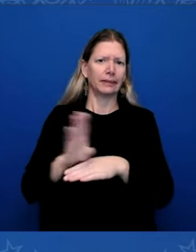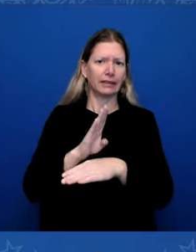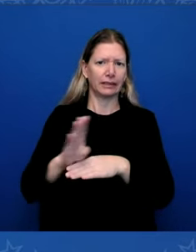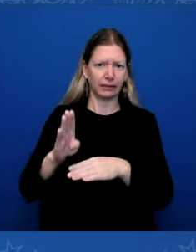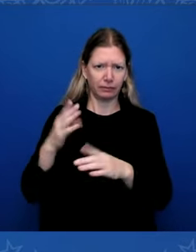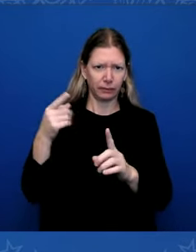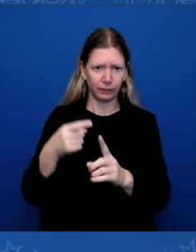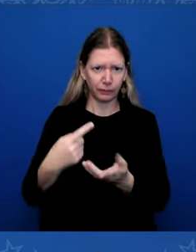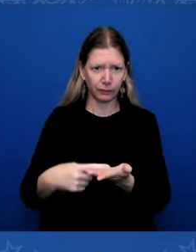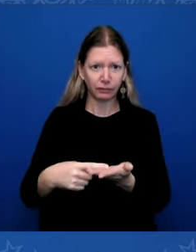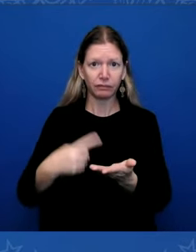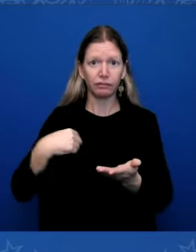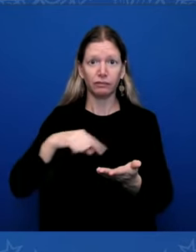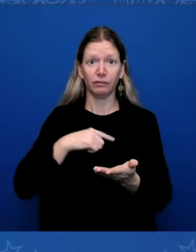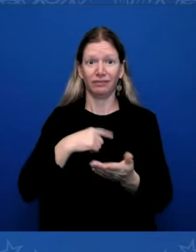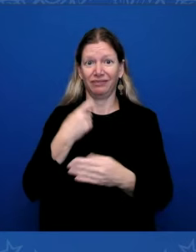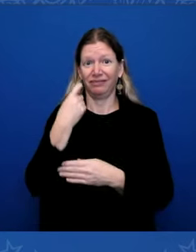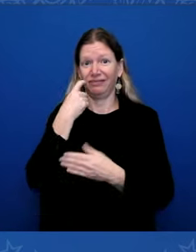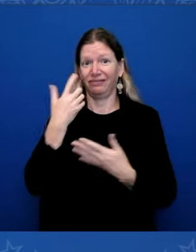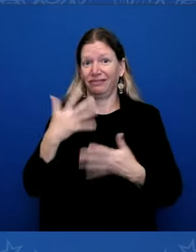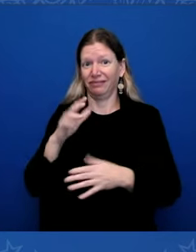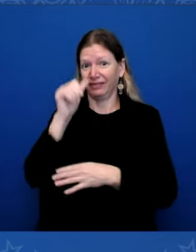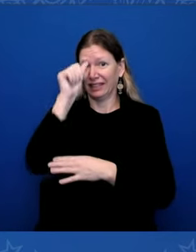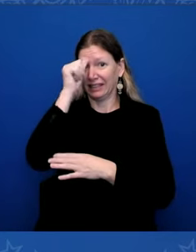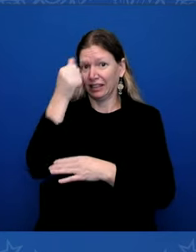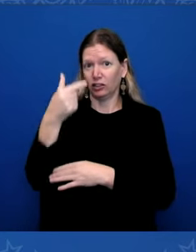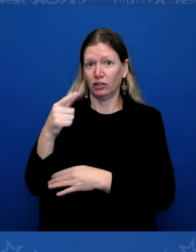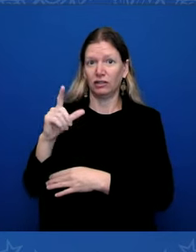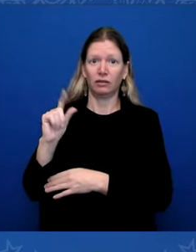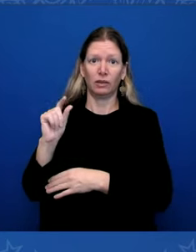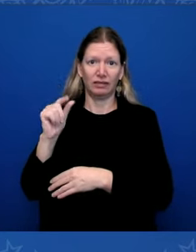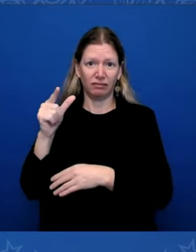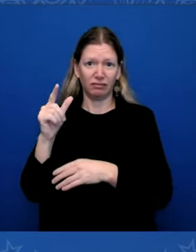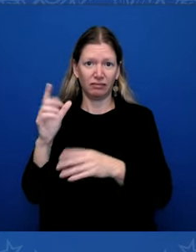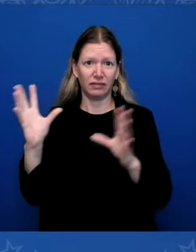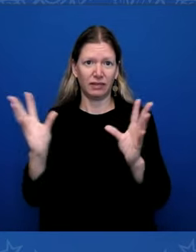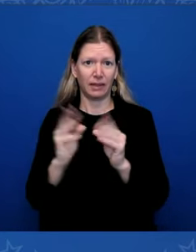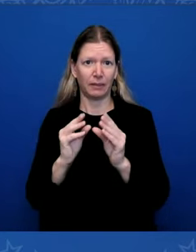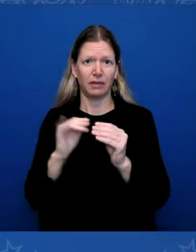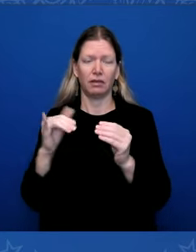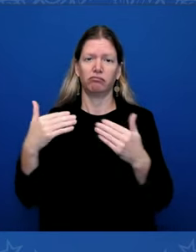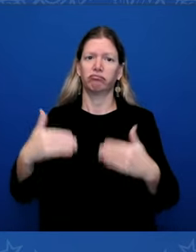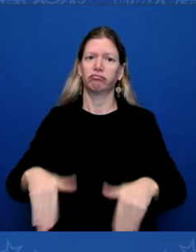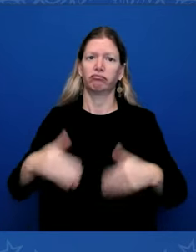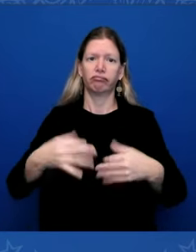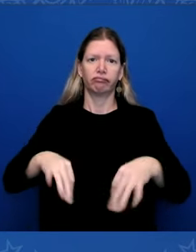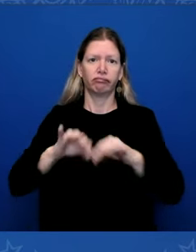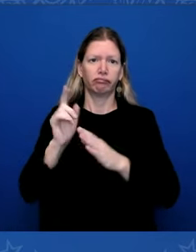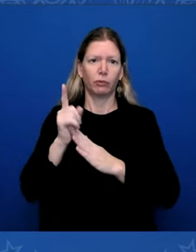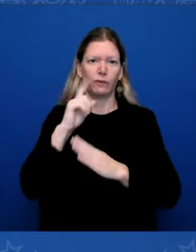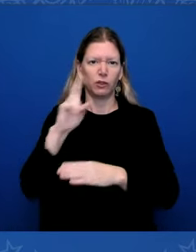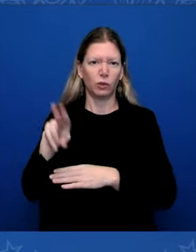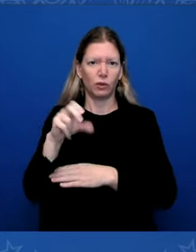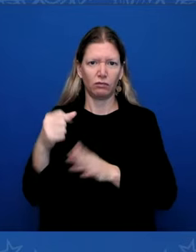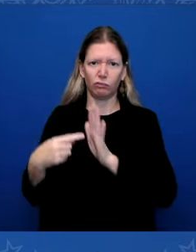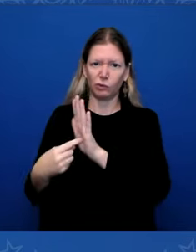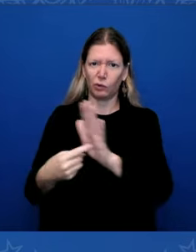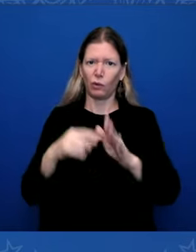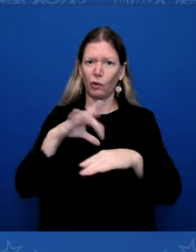States to demonstrate our global leadership and our commitment to solving the challenges that matter most to people around the